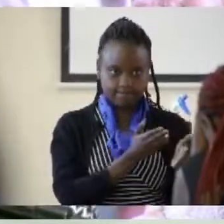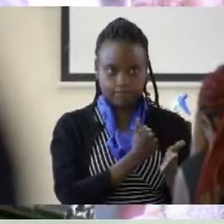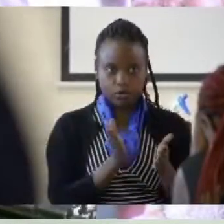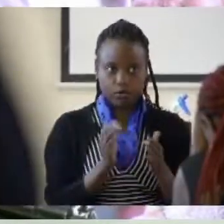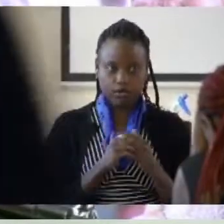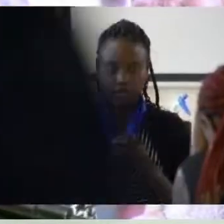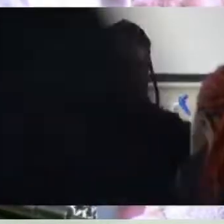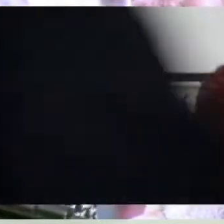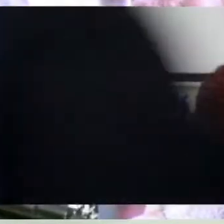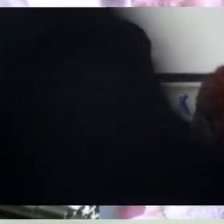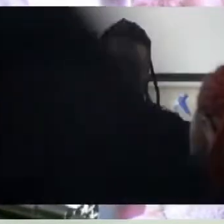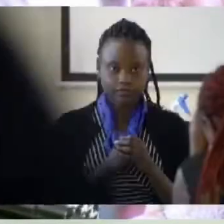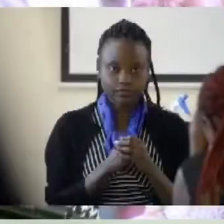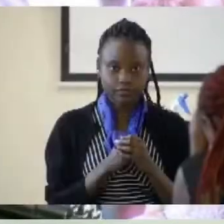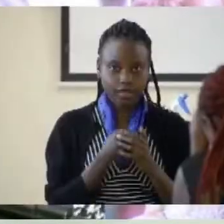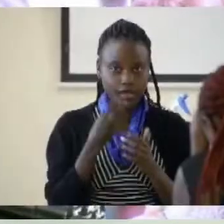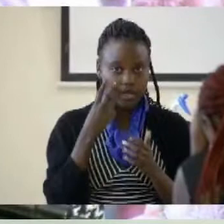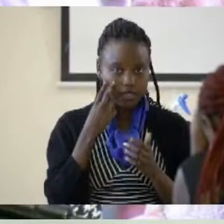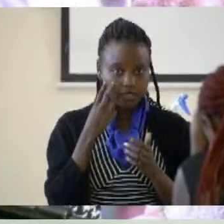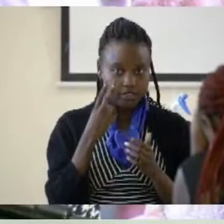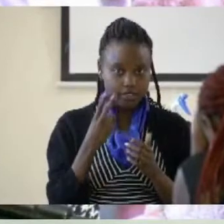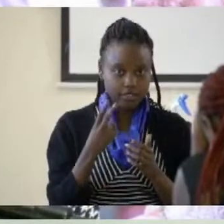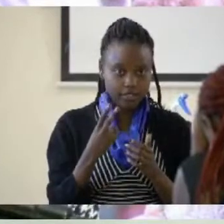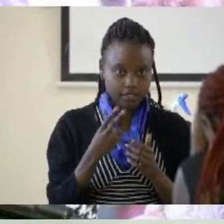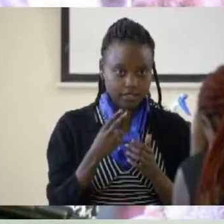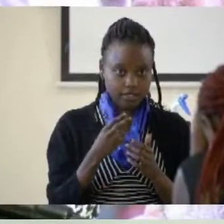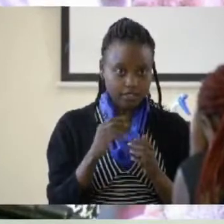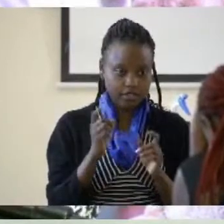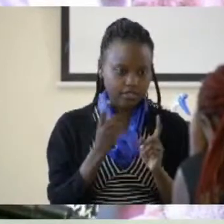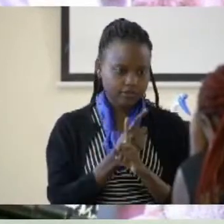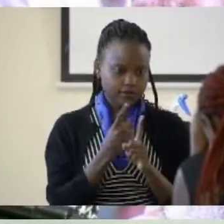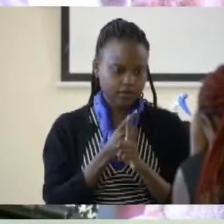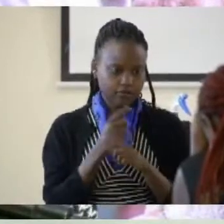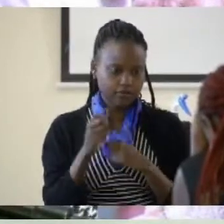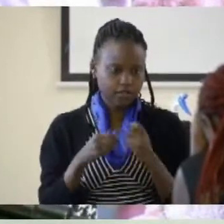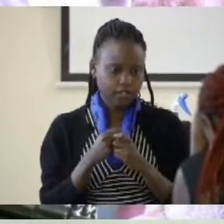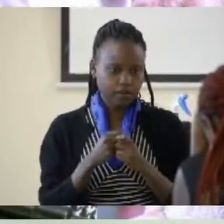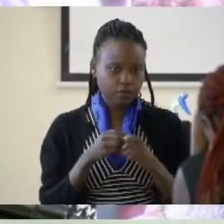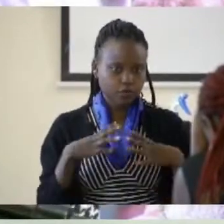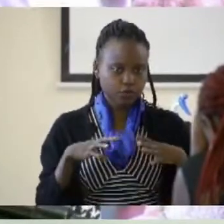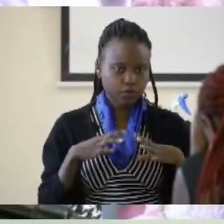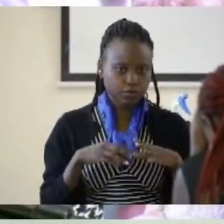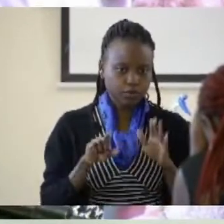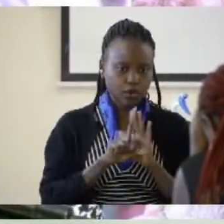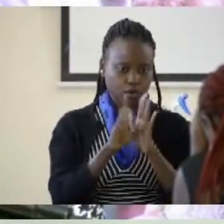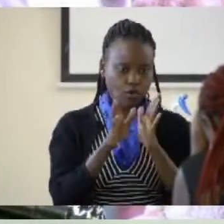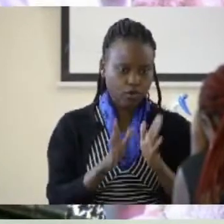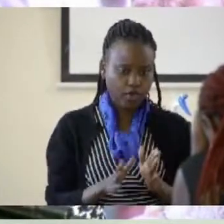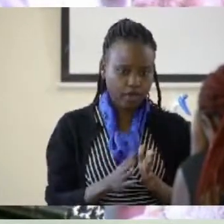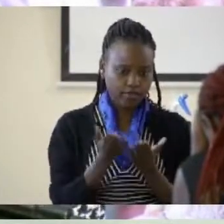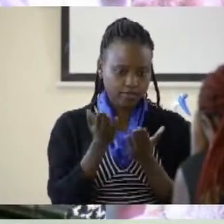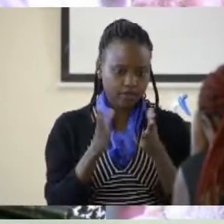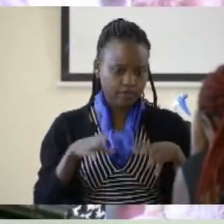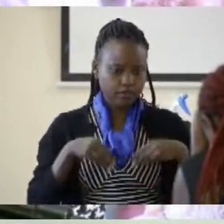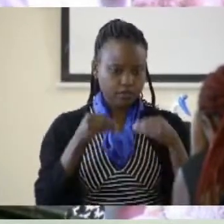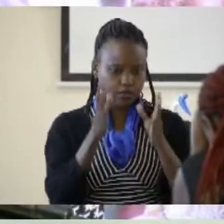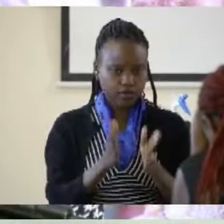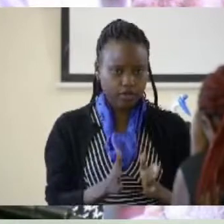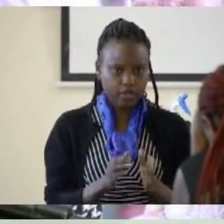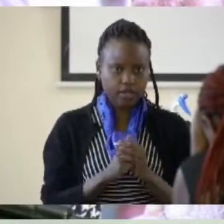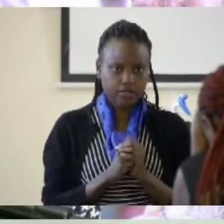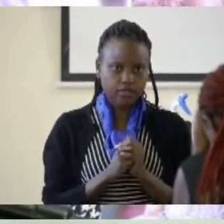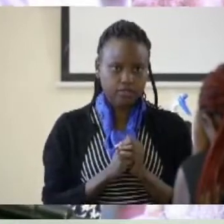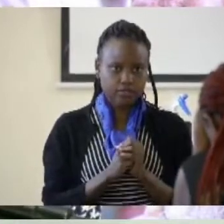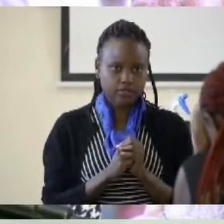And this is seen among lawyers and service providers, and it's also strangely